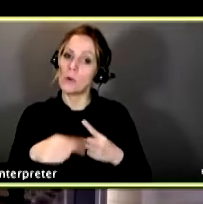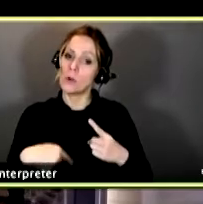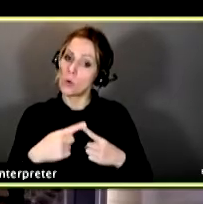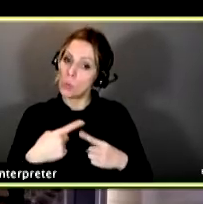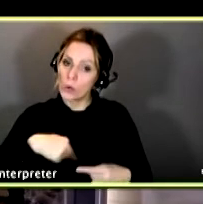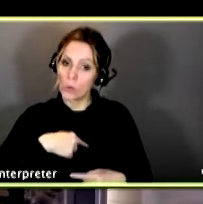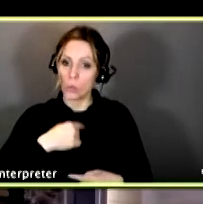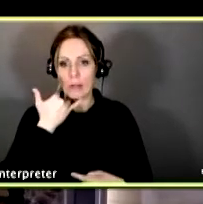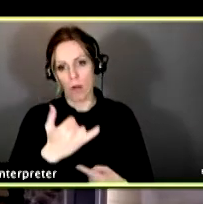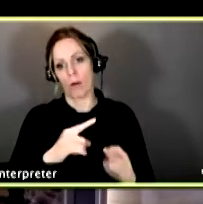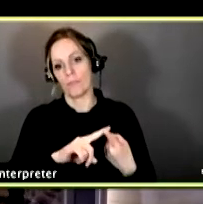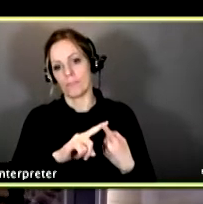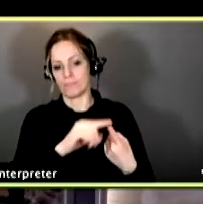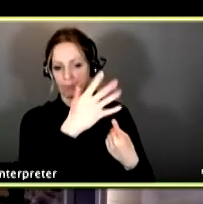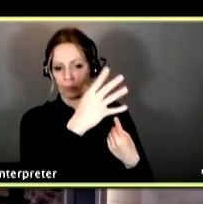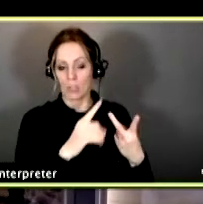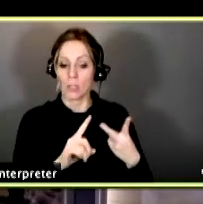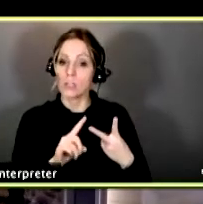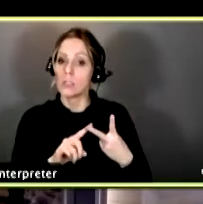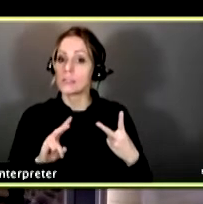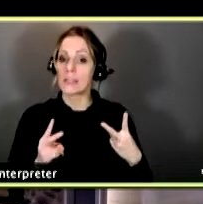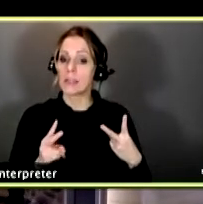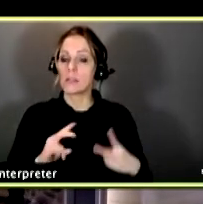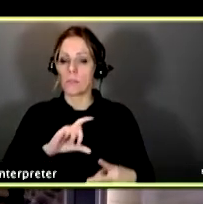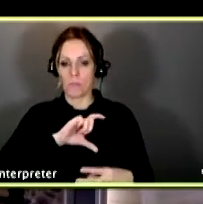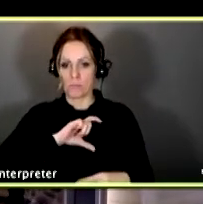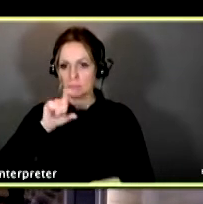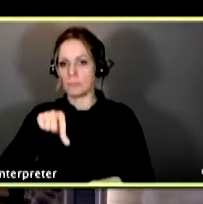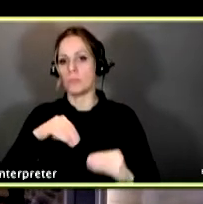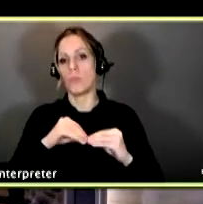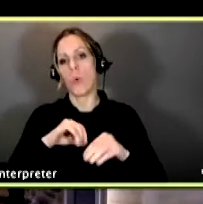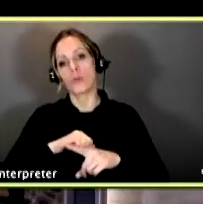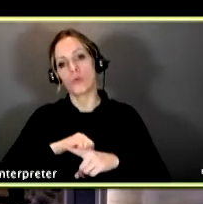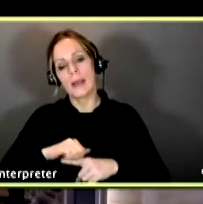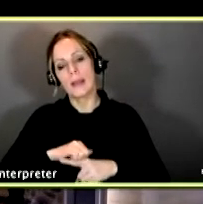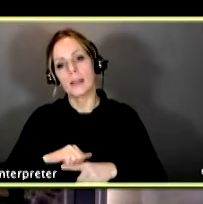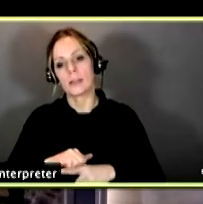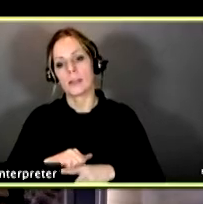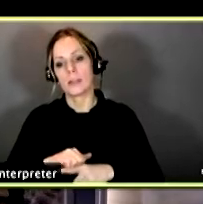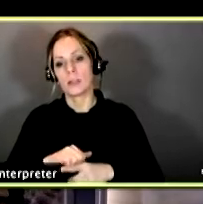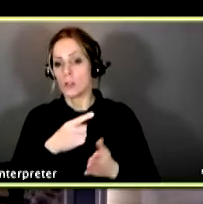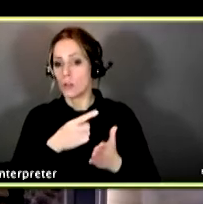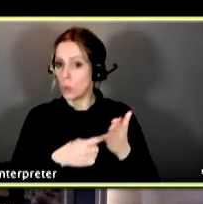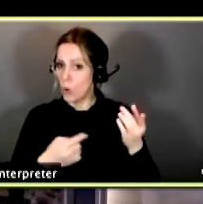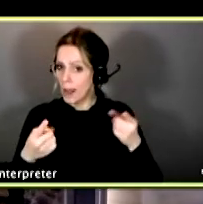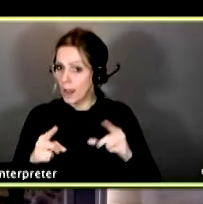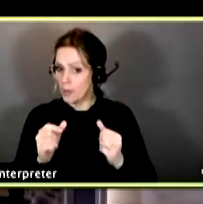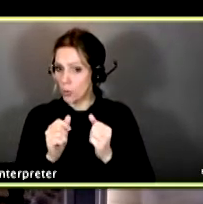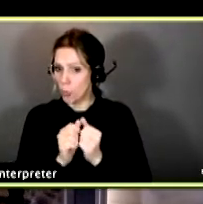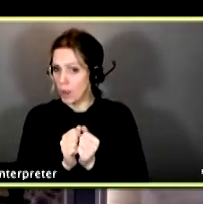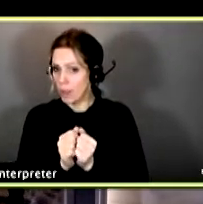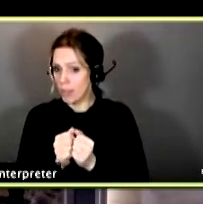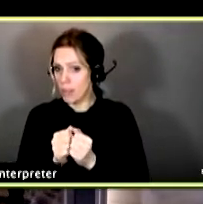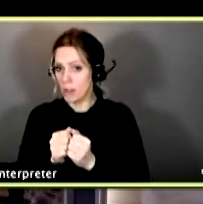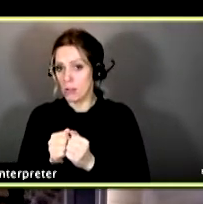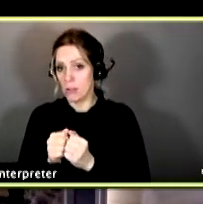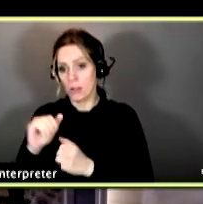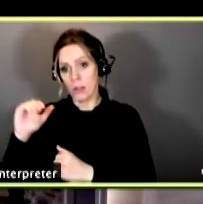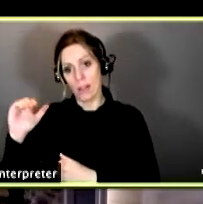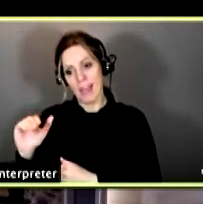Second, the police need more training. What happened with these autistic kids, the autistic child